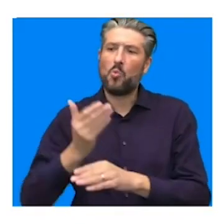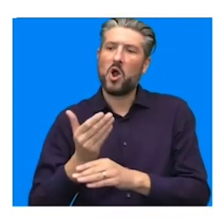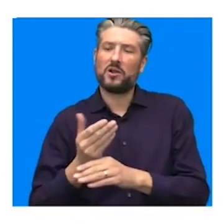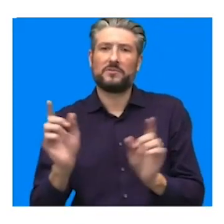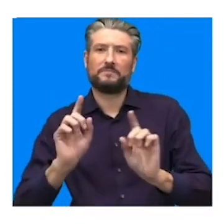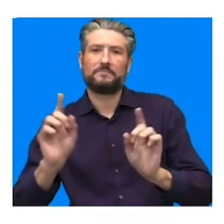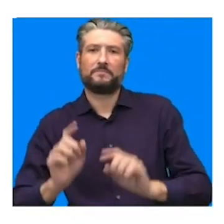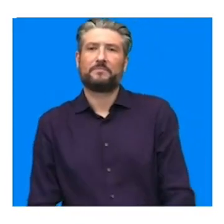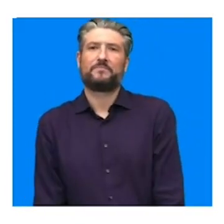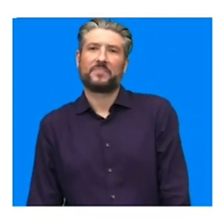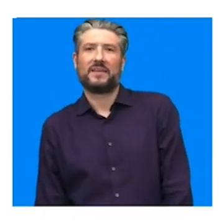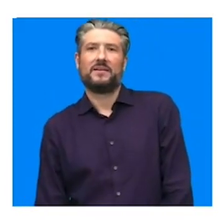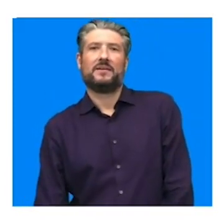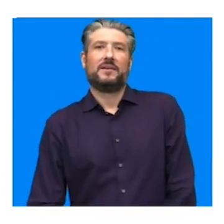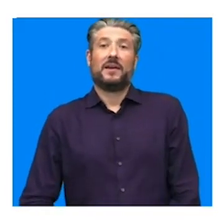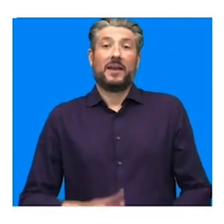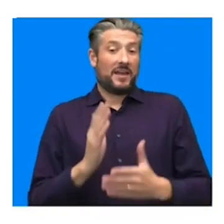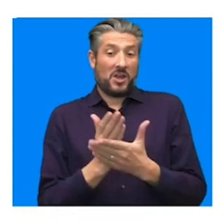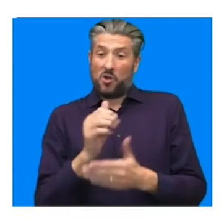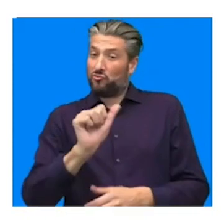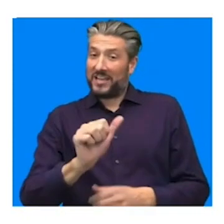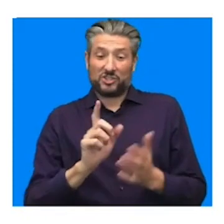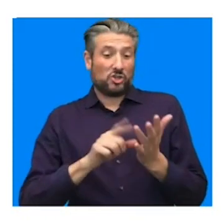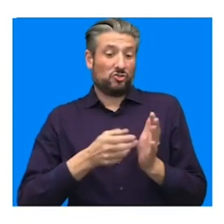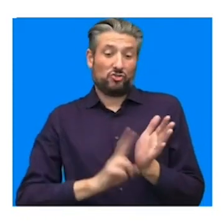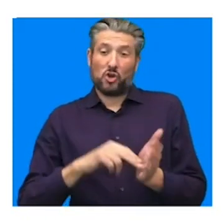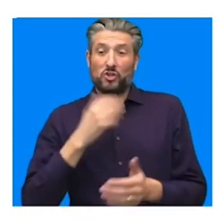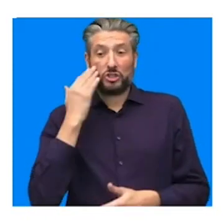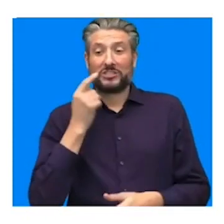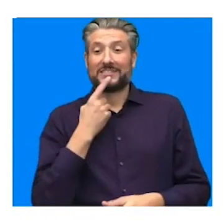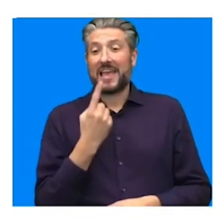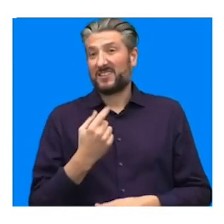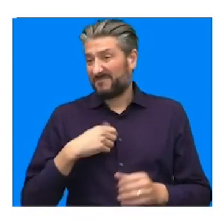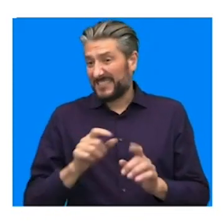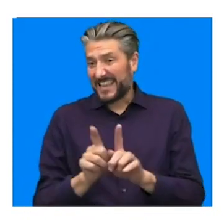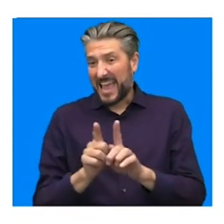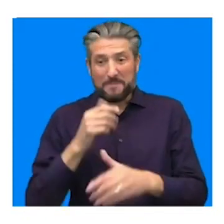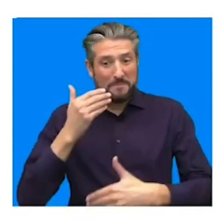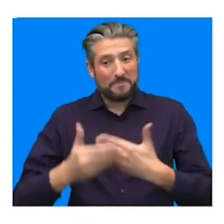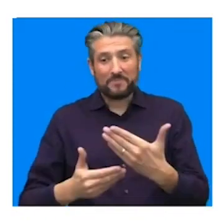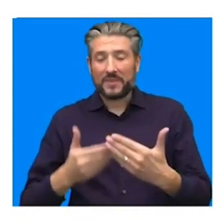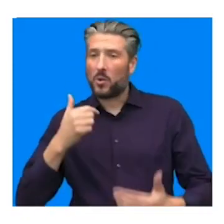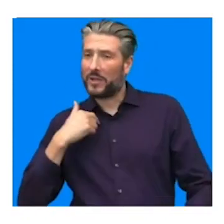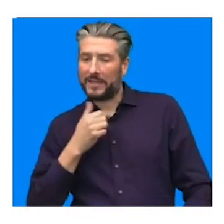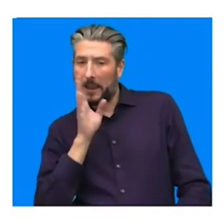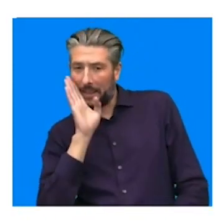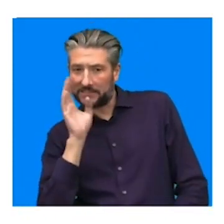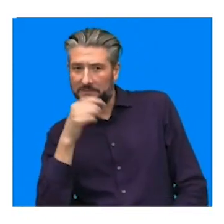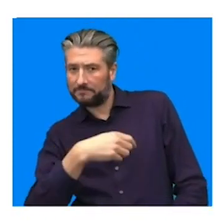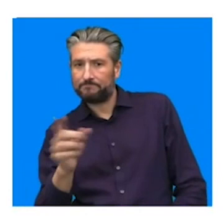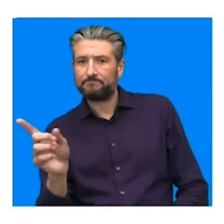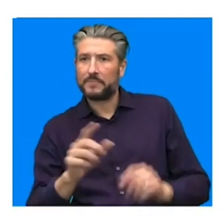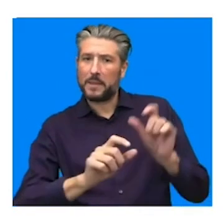Well, it really is in line with what John was just saying. It's bringing in the voice of people, with various lived experiences